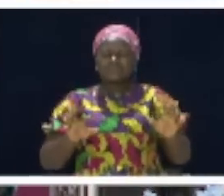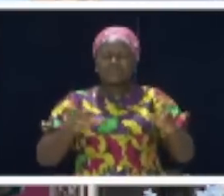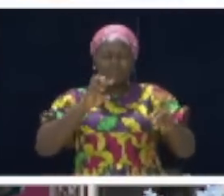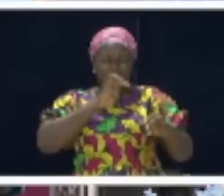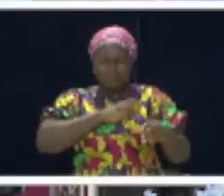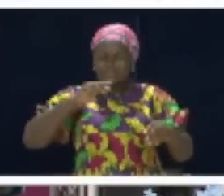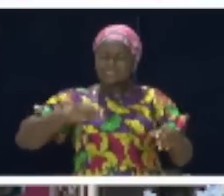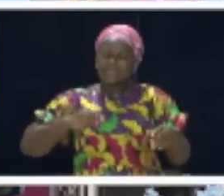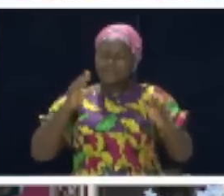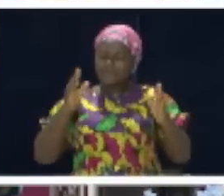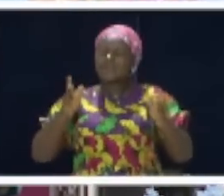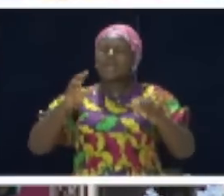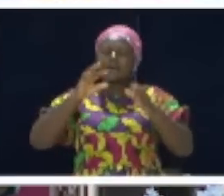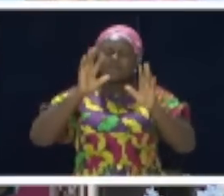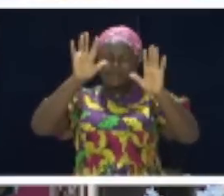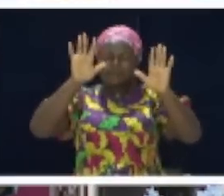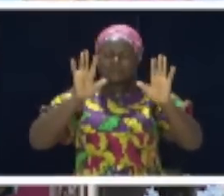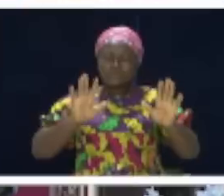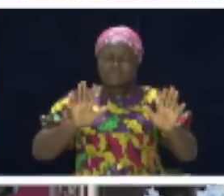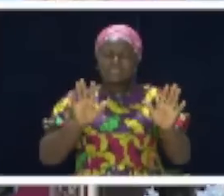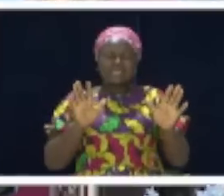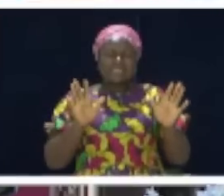ministerial miracles,